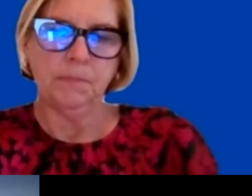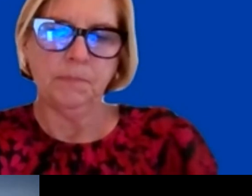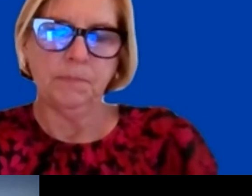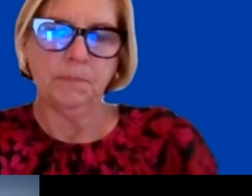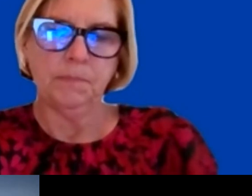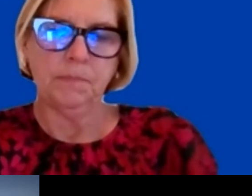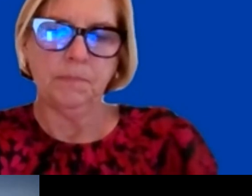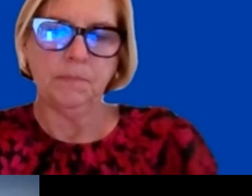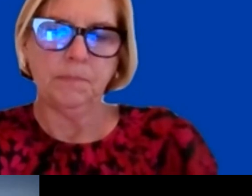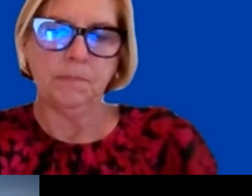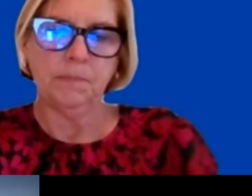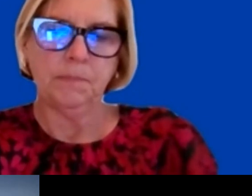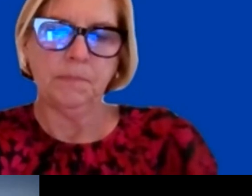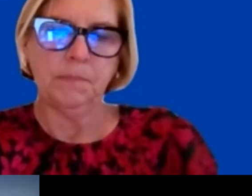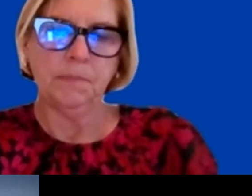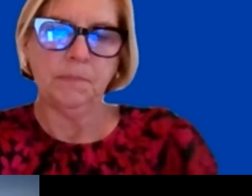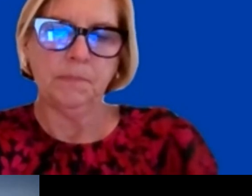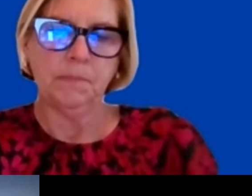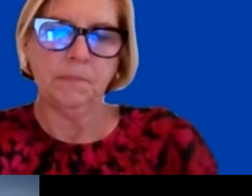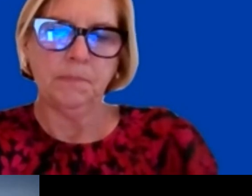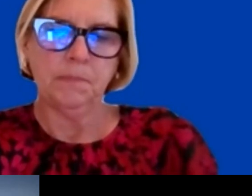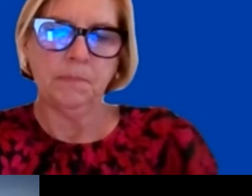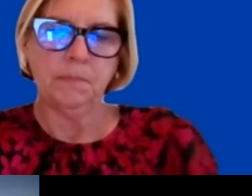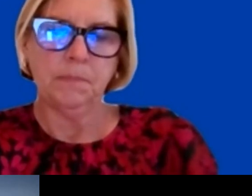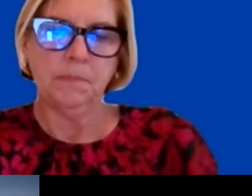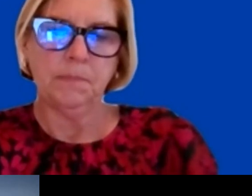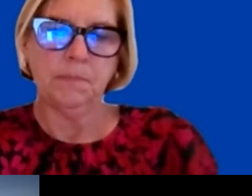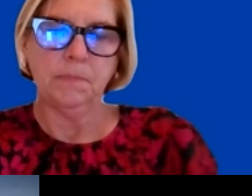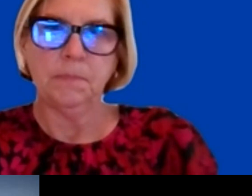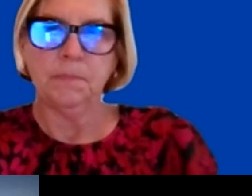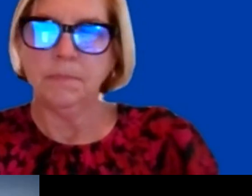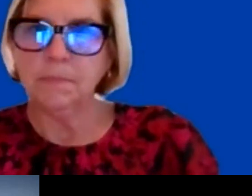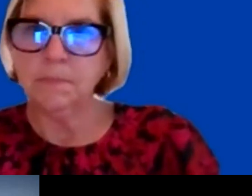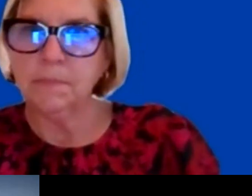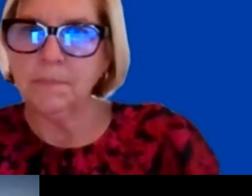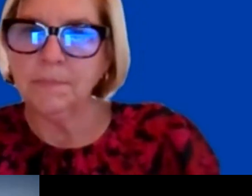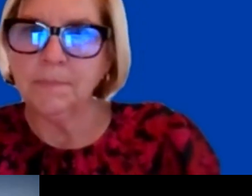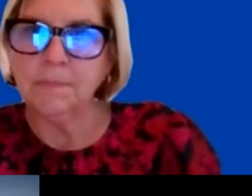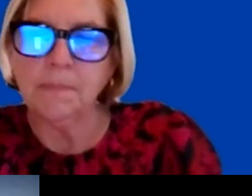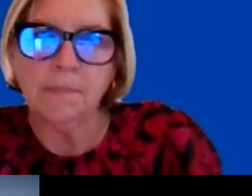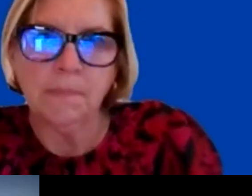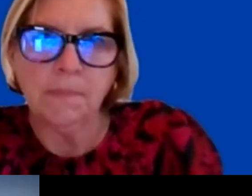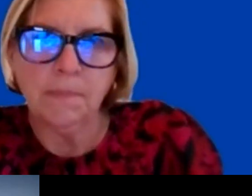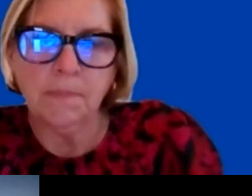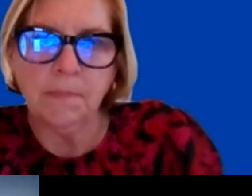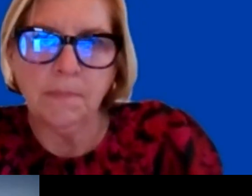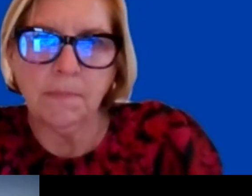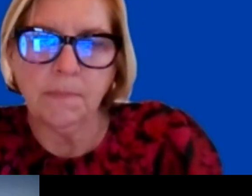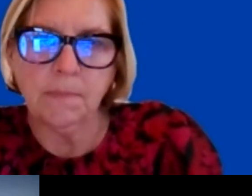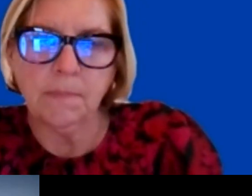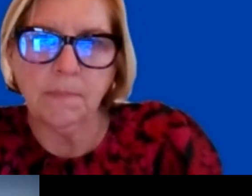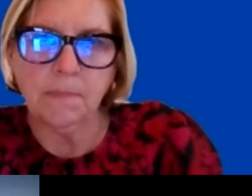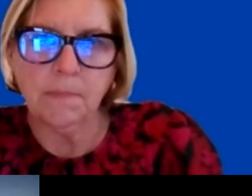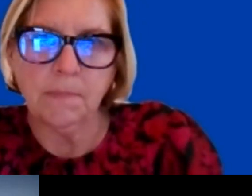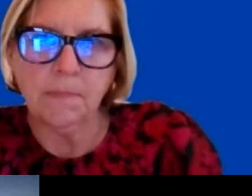of dismantle a real like fear-based idea around increasing accessibility, and how it's actually, if